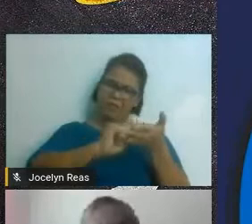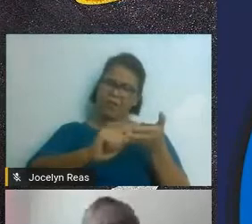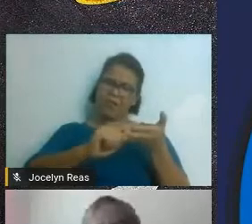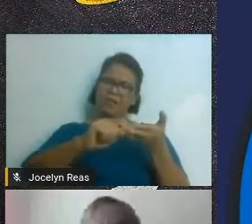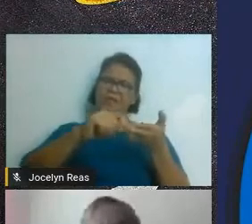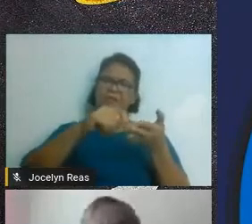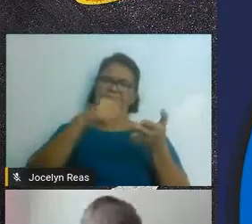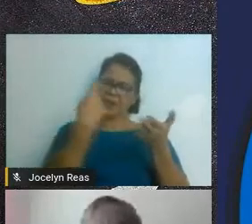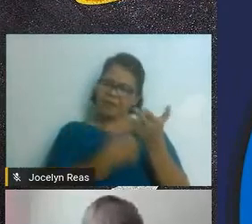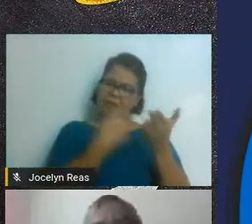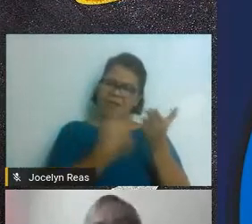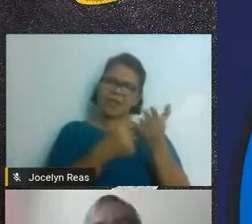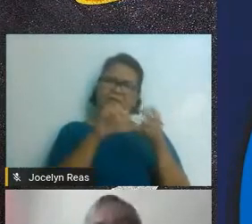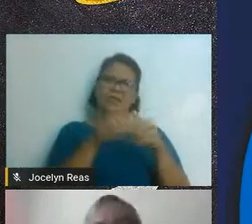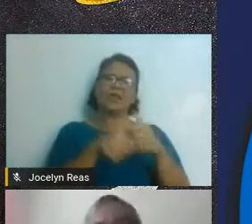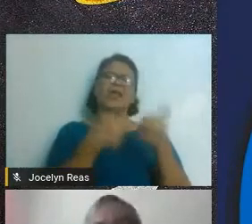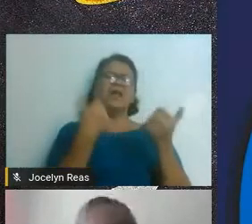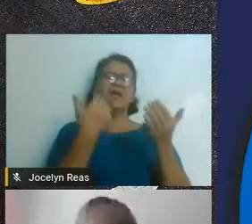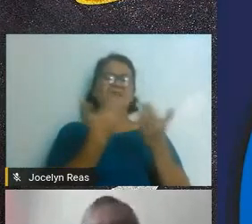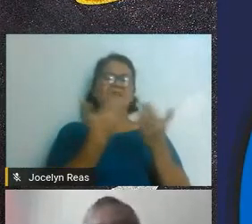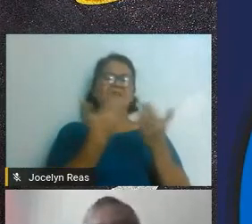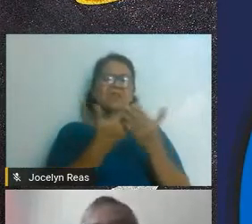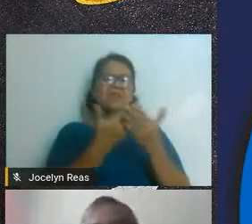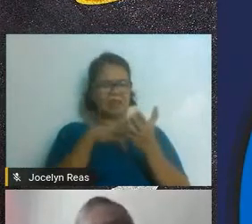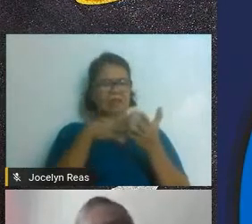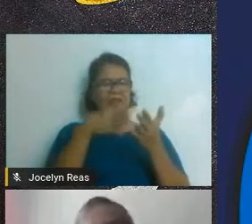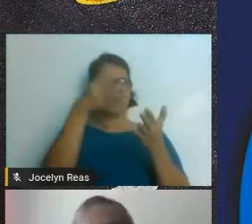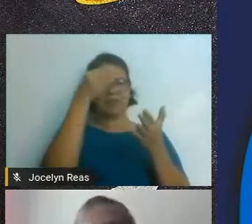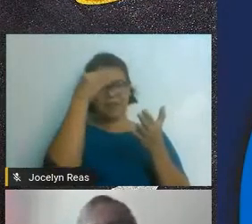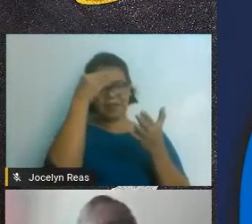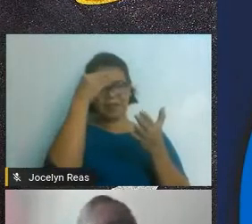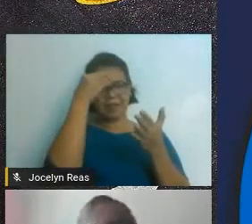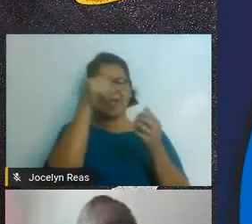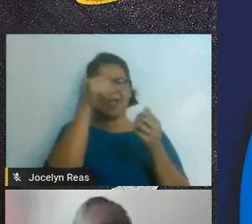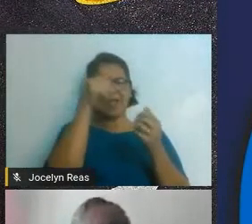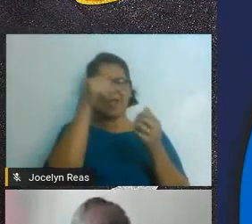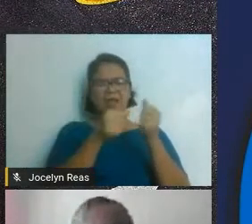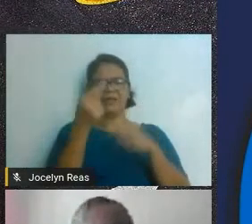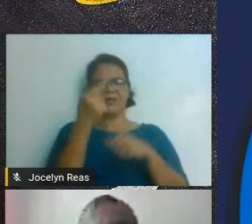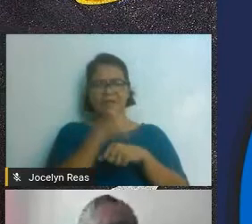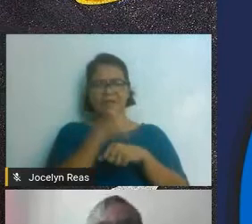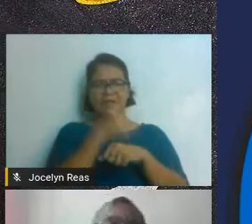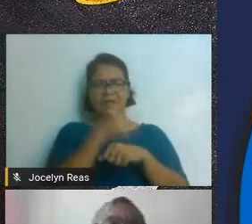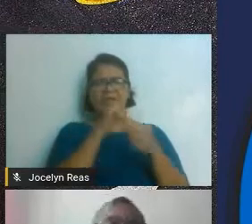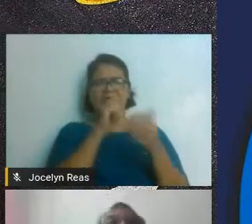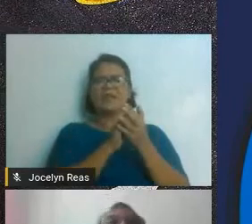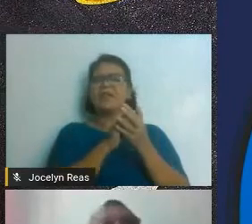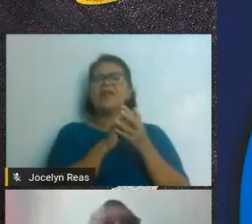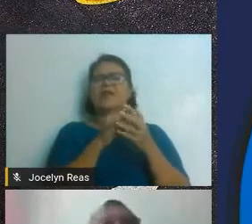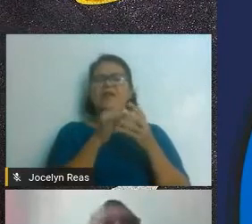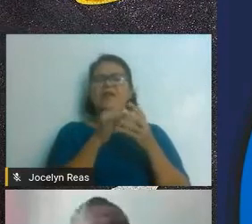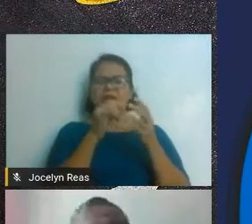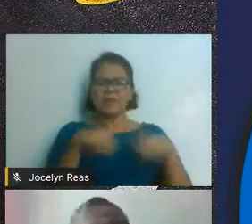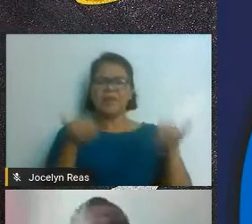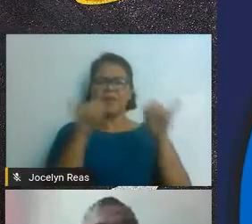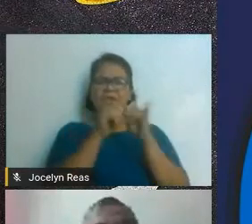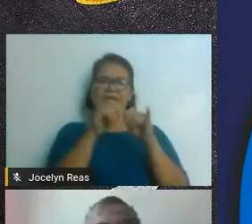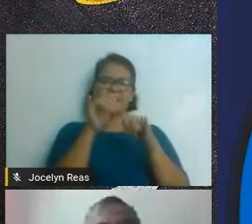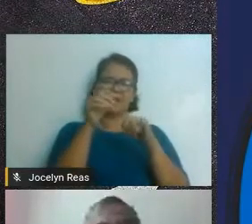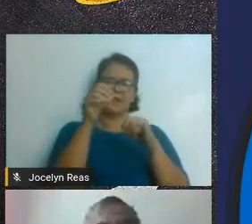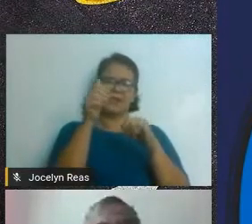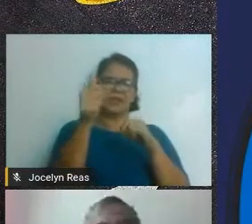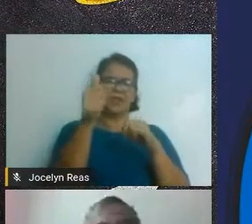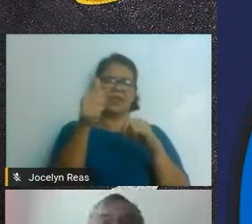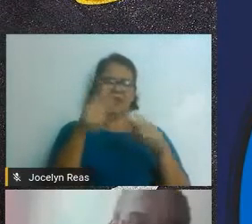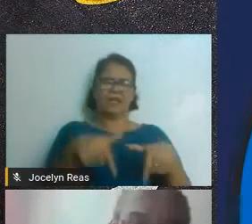those things they are learning every day are relevant to their lives or to their future later